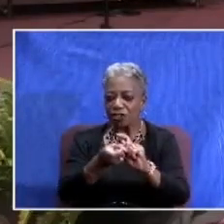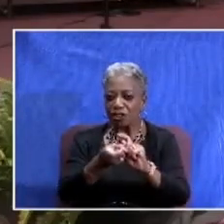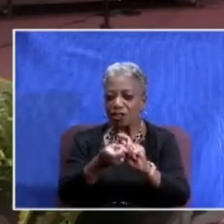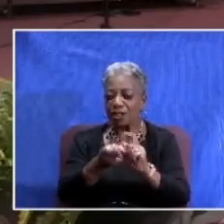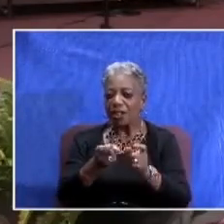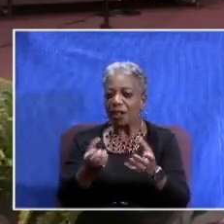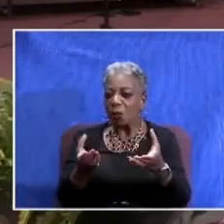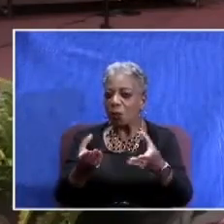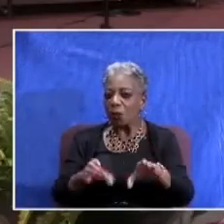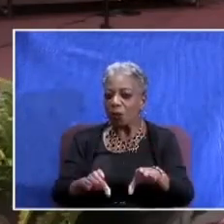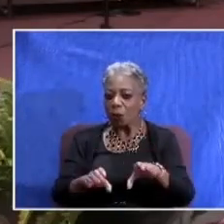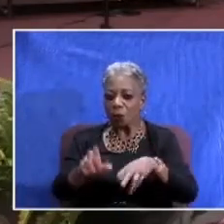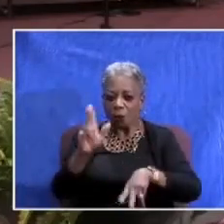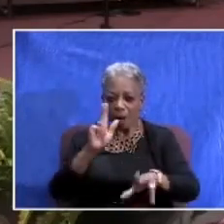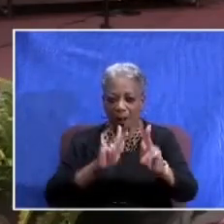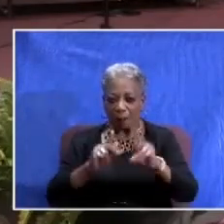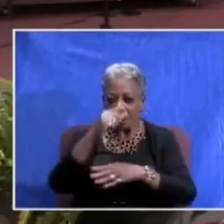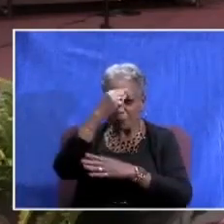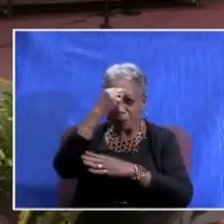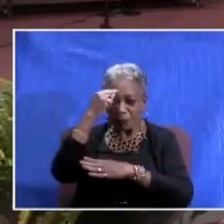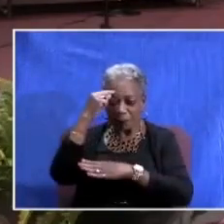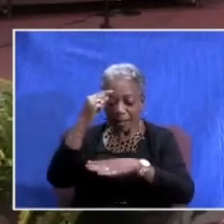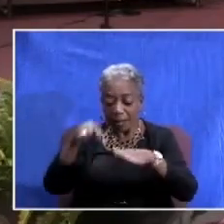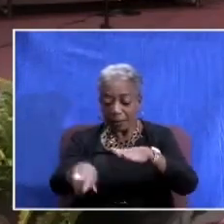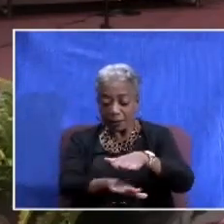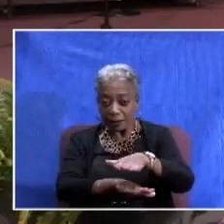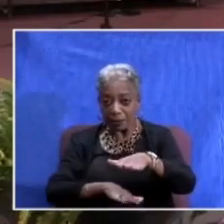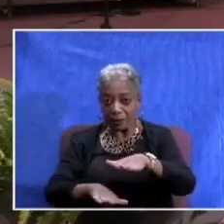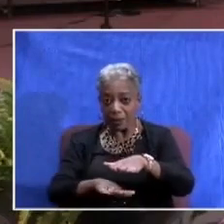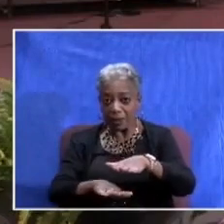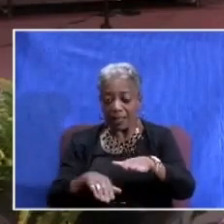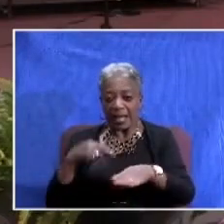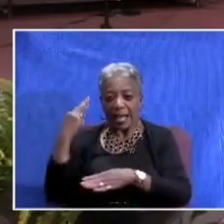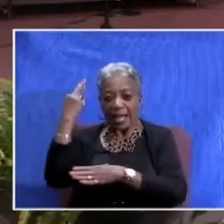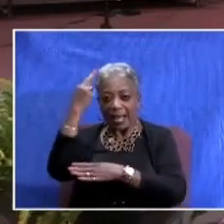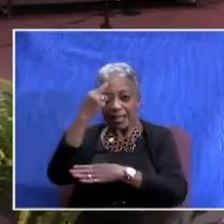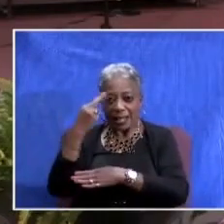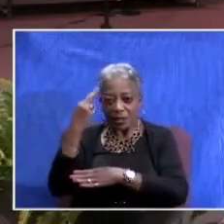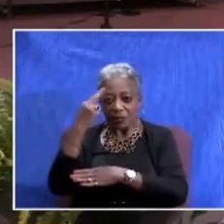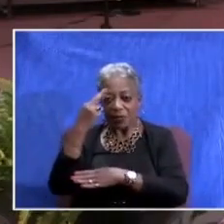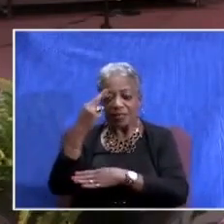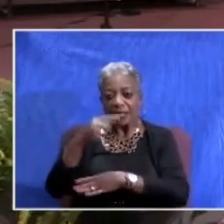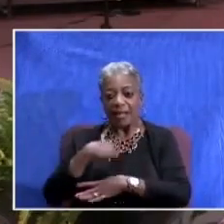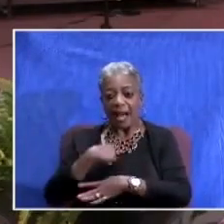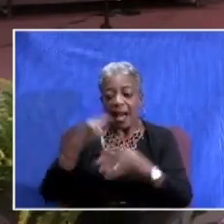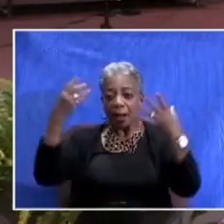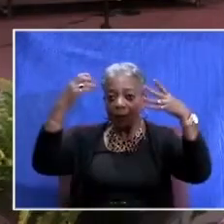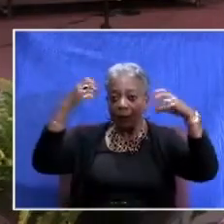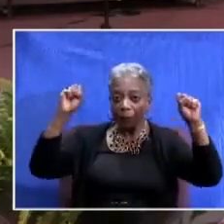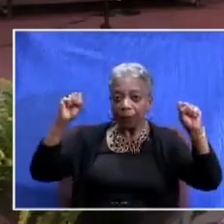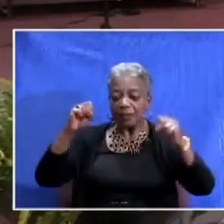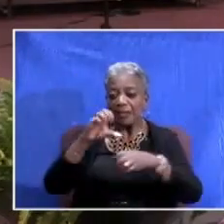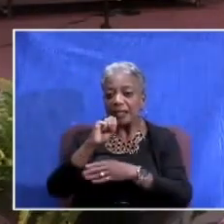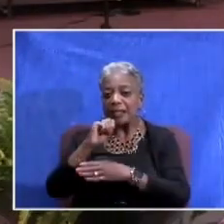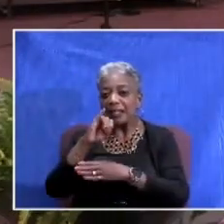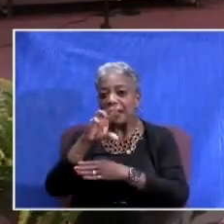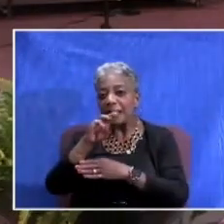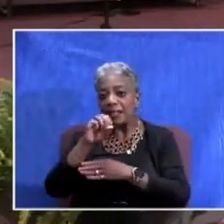at Simmons, because I want something I can control. That's why I'm at St. Stephen, because I want something that we can